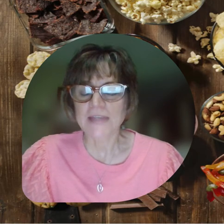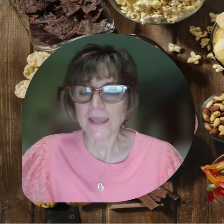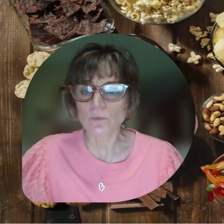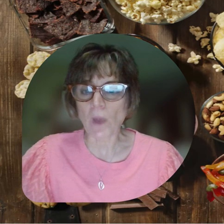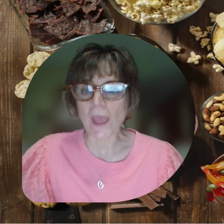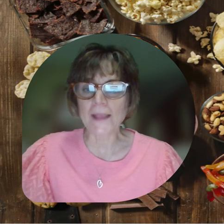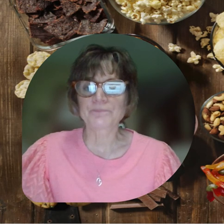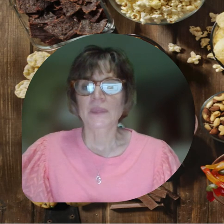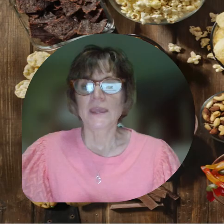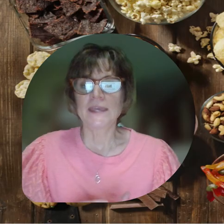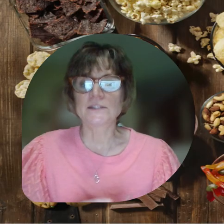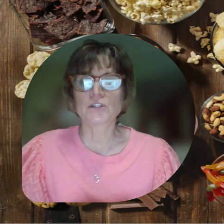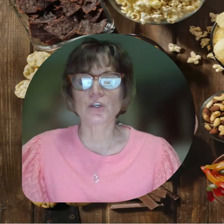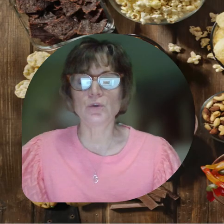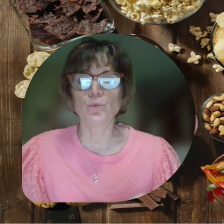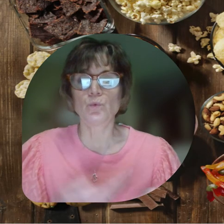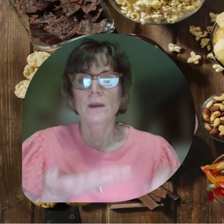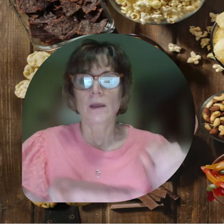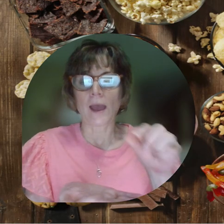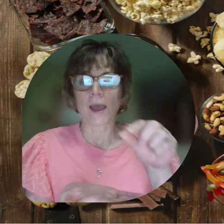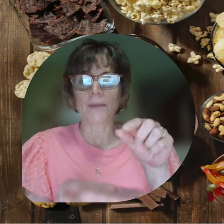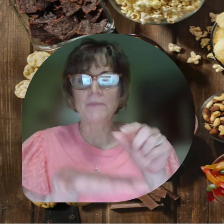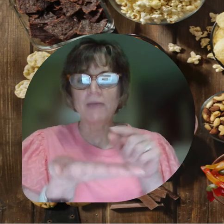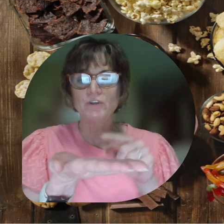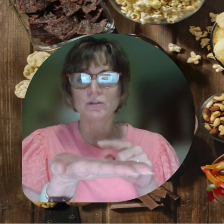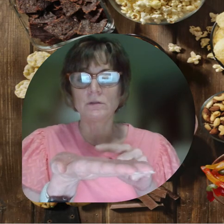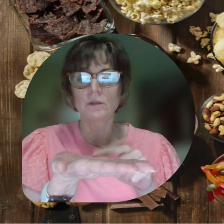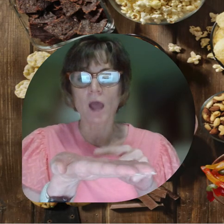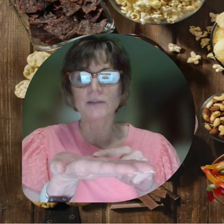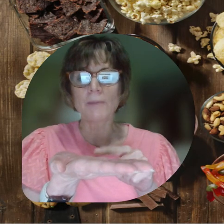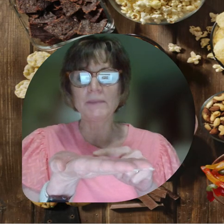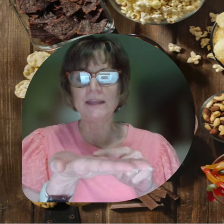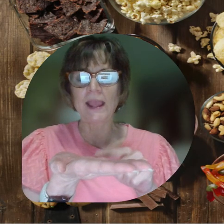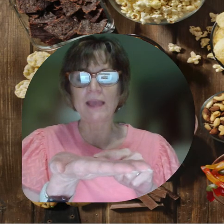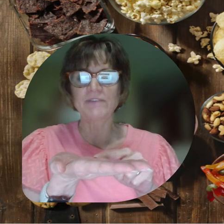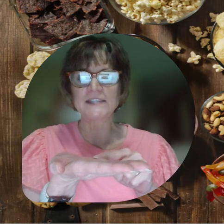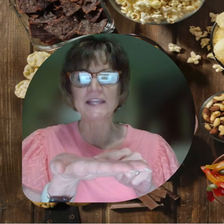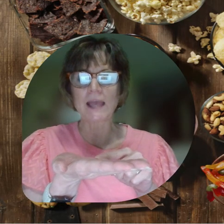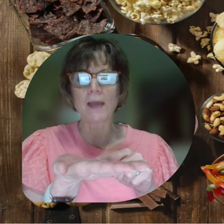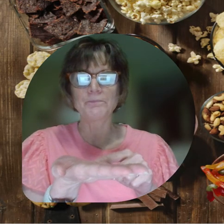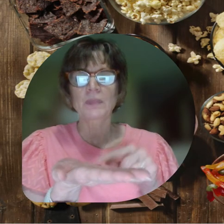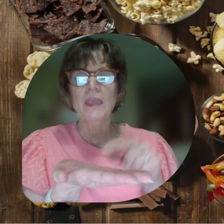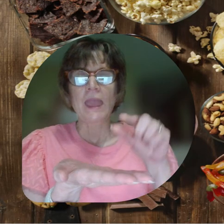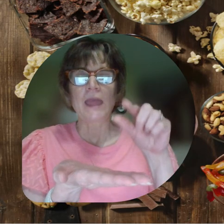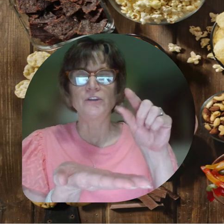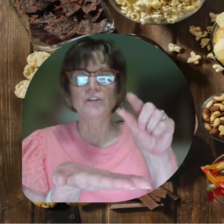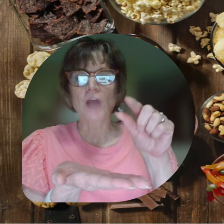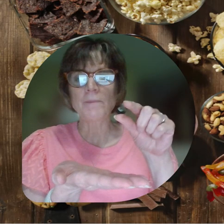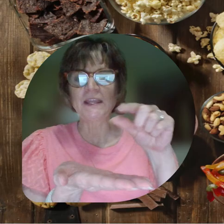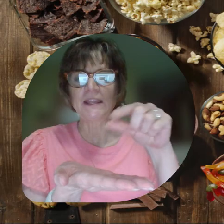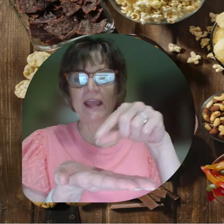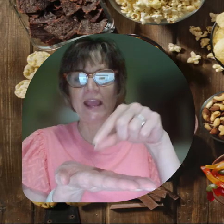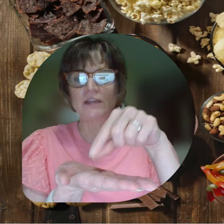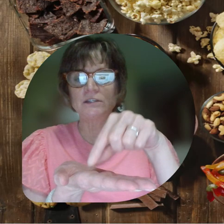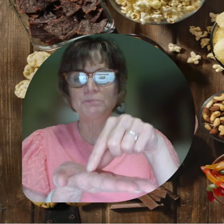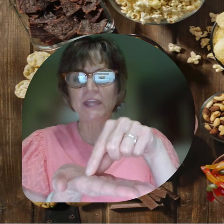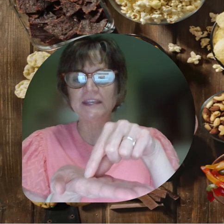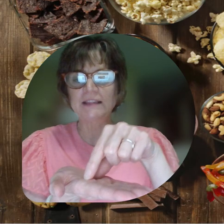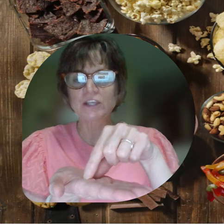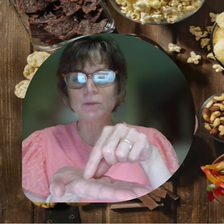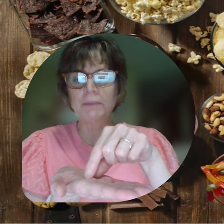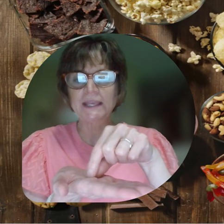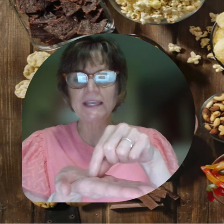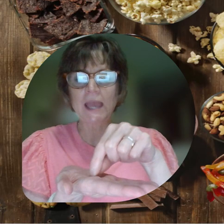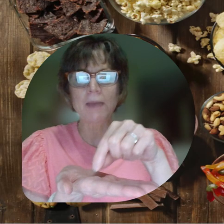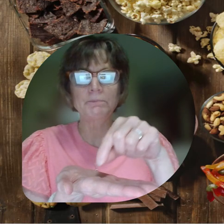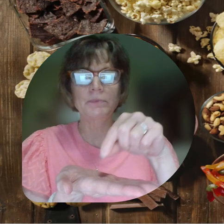The second way is to have your non-dominant hand facing up, and your dominant hand is pretending